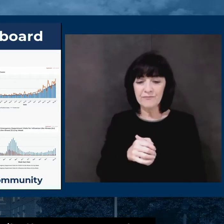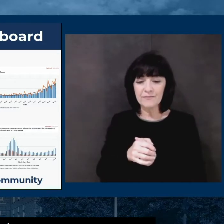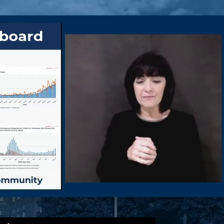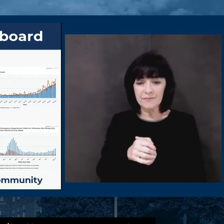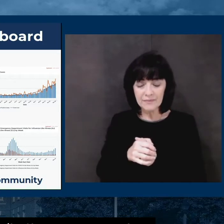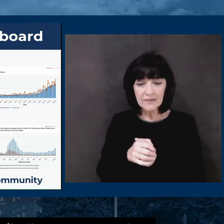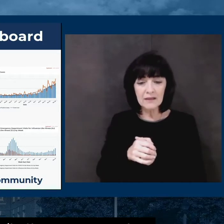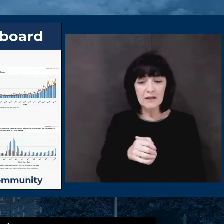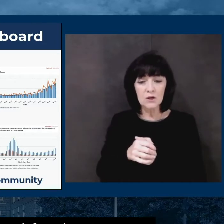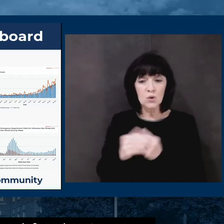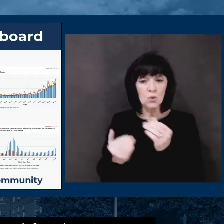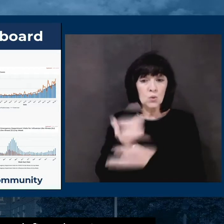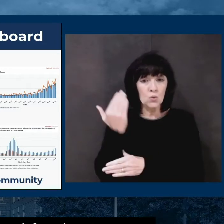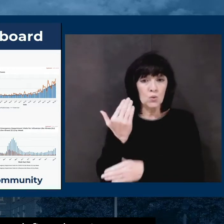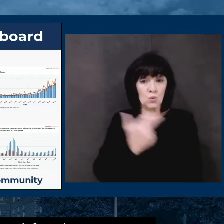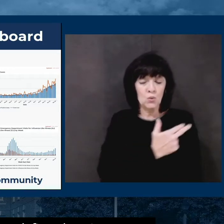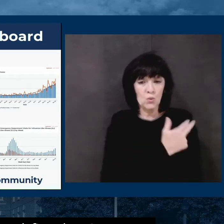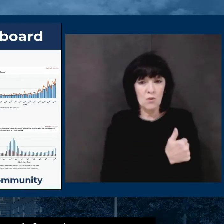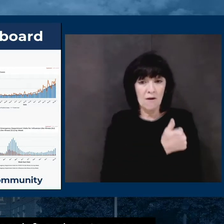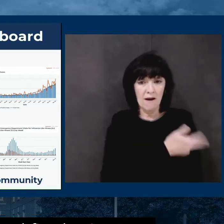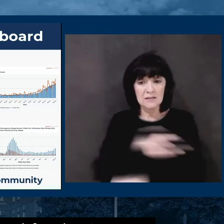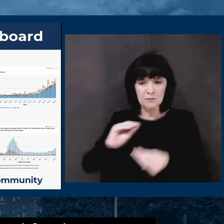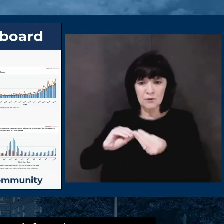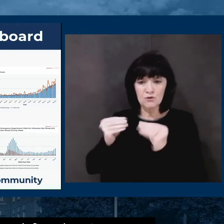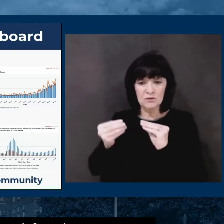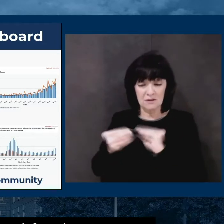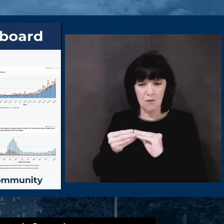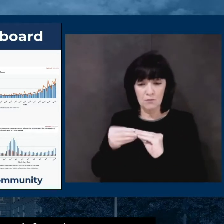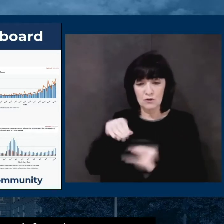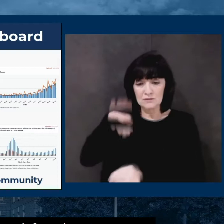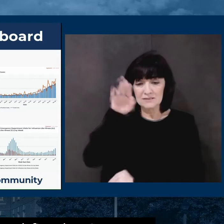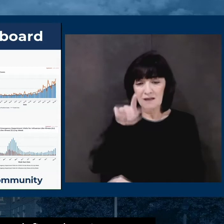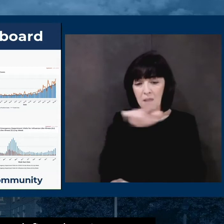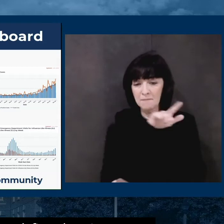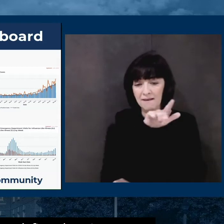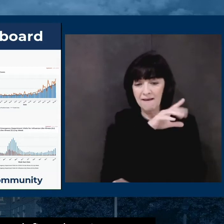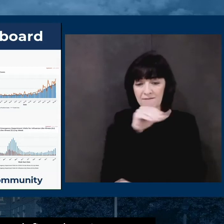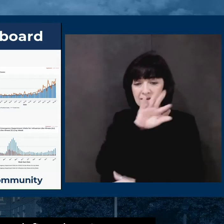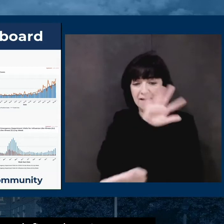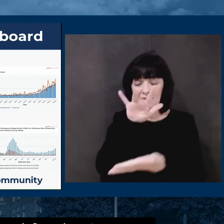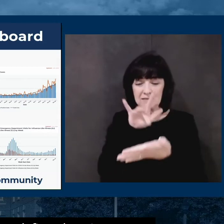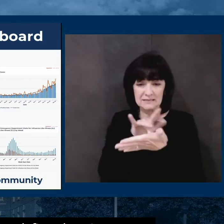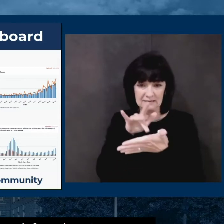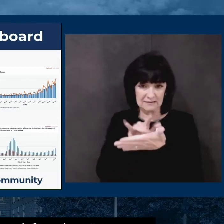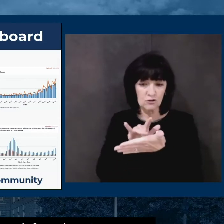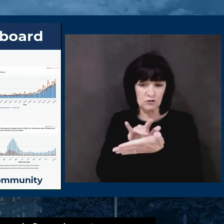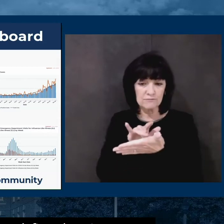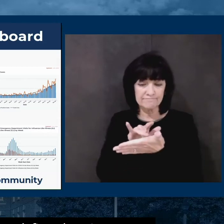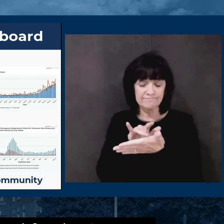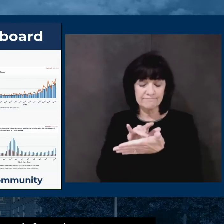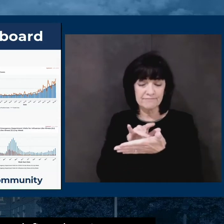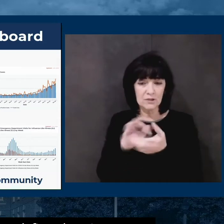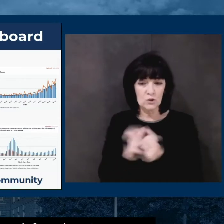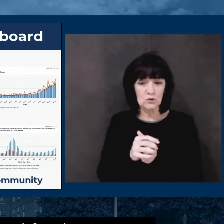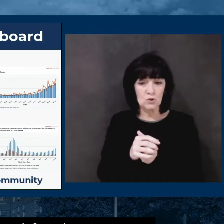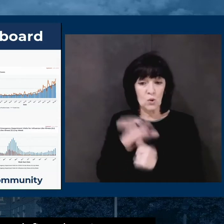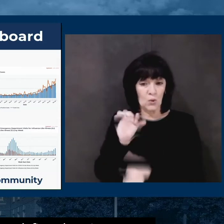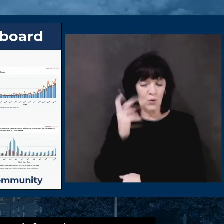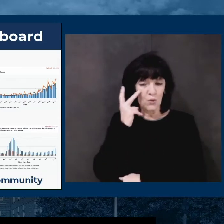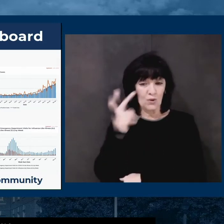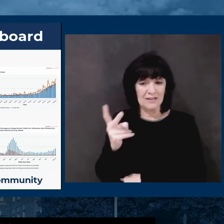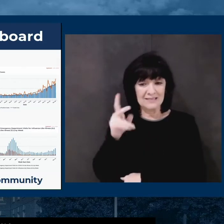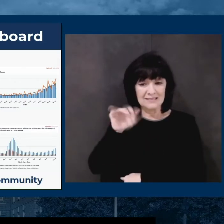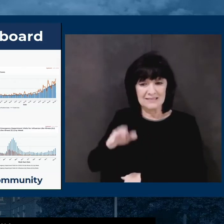hospitalizations top left and center, and then new positive cases. You can see that significant